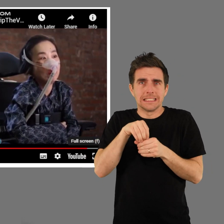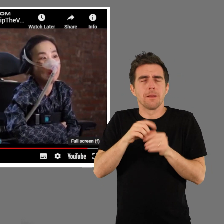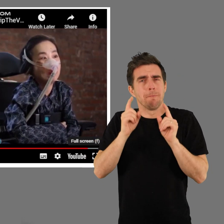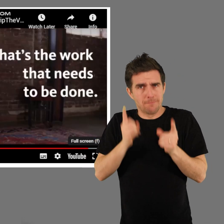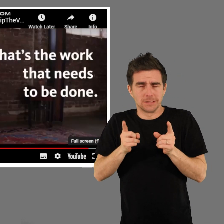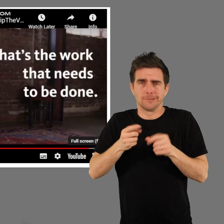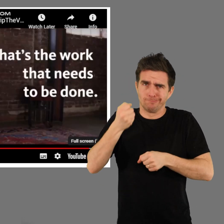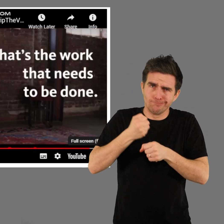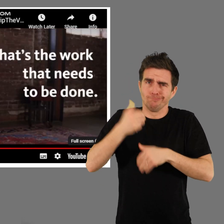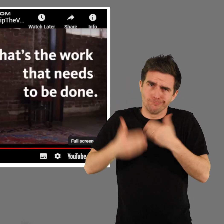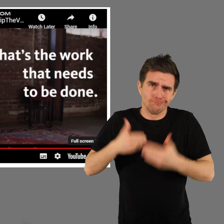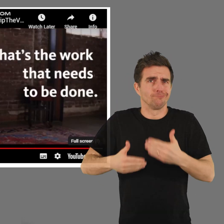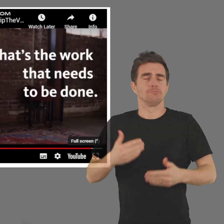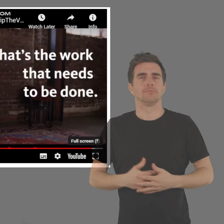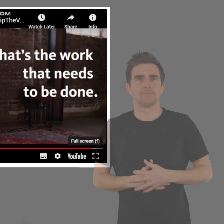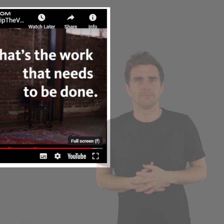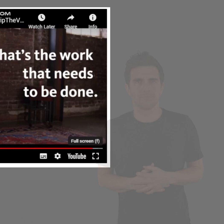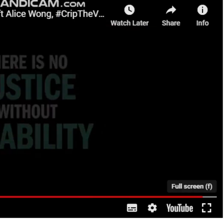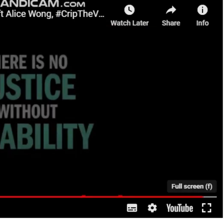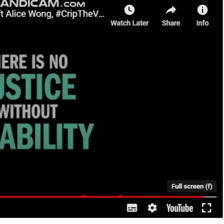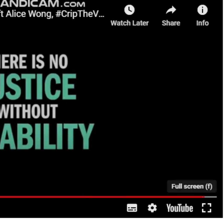involved. That's the work that needs to be done.